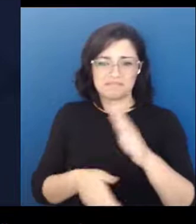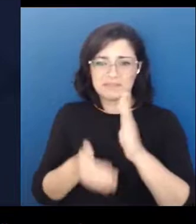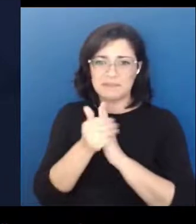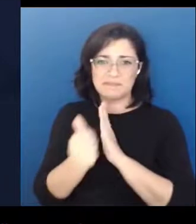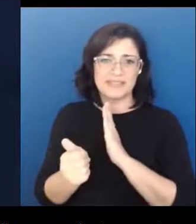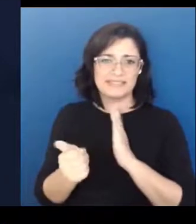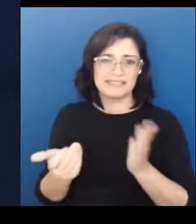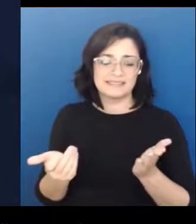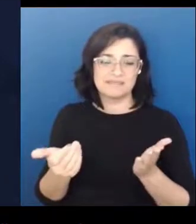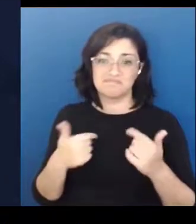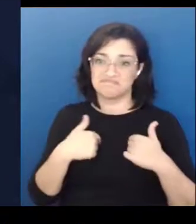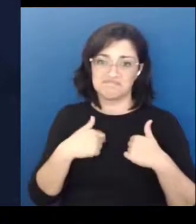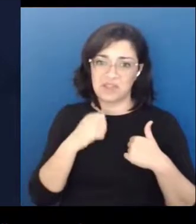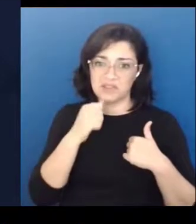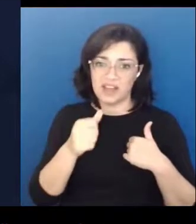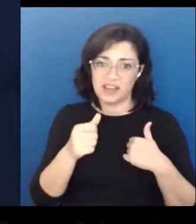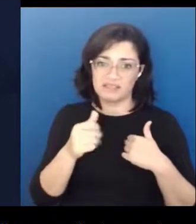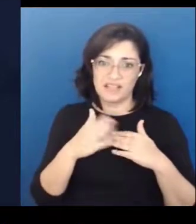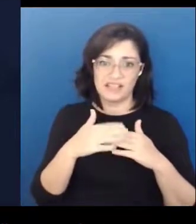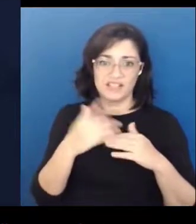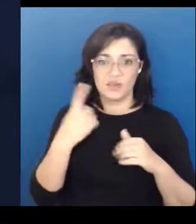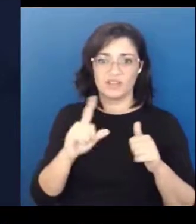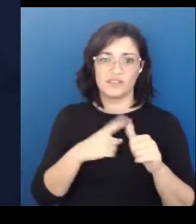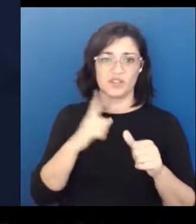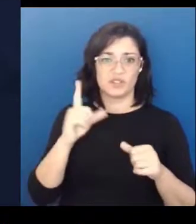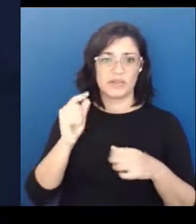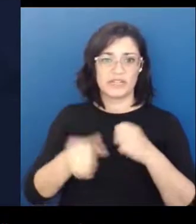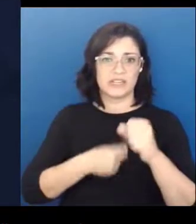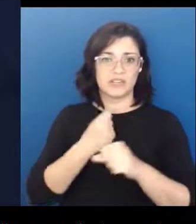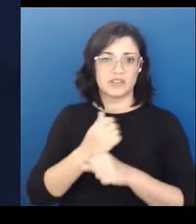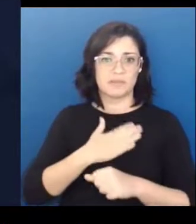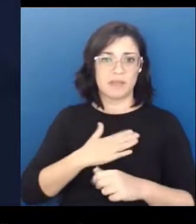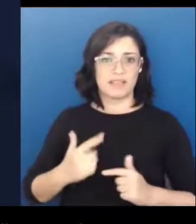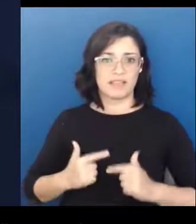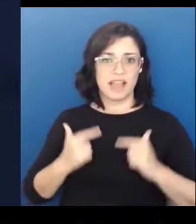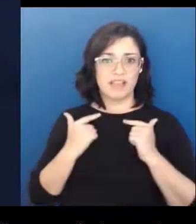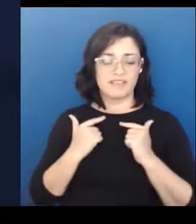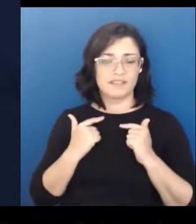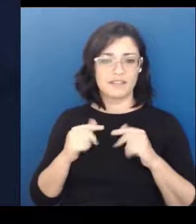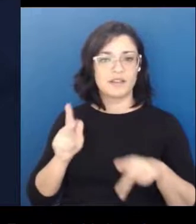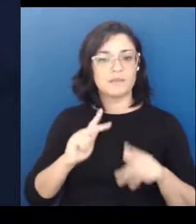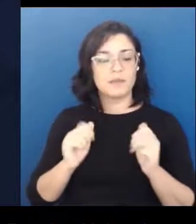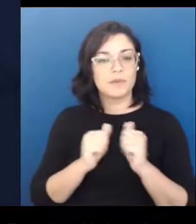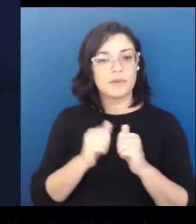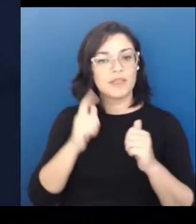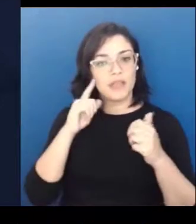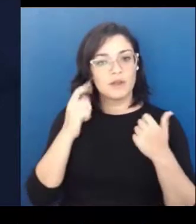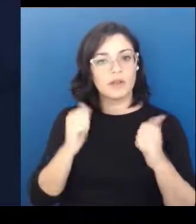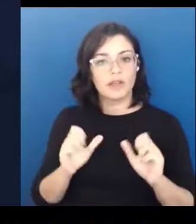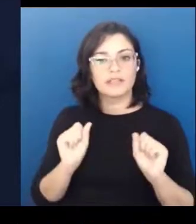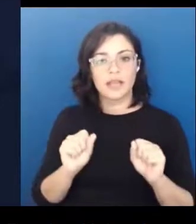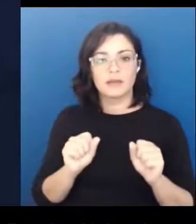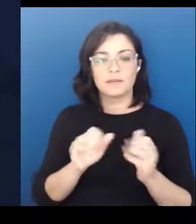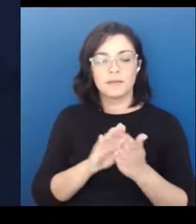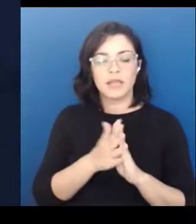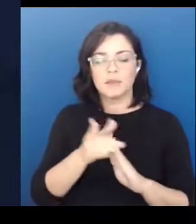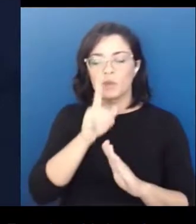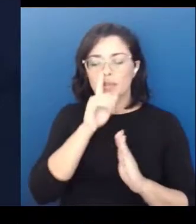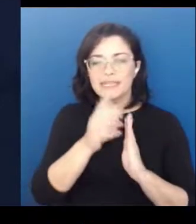of my life. People with hearing loss can become very skilled at ignoring their own